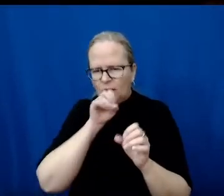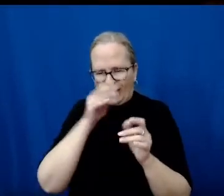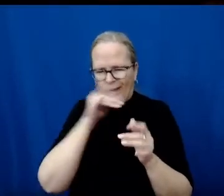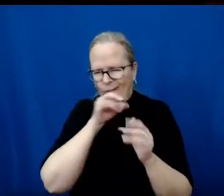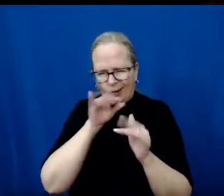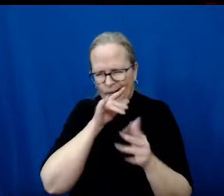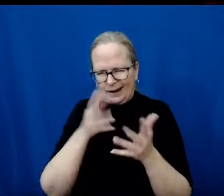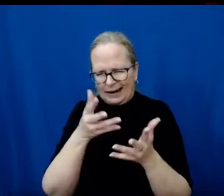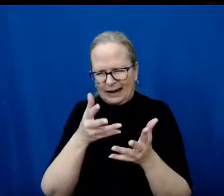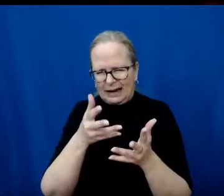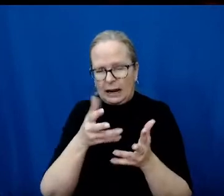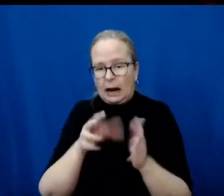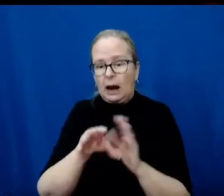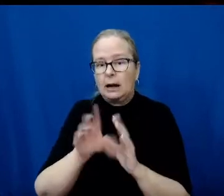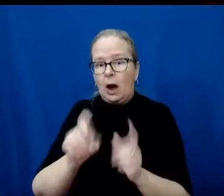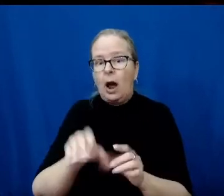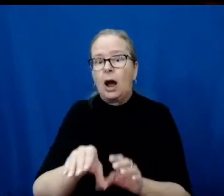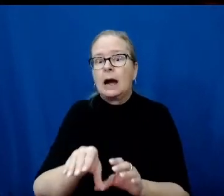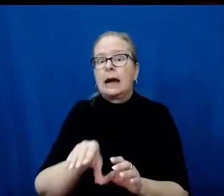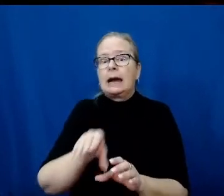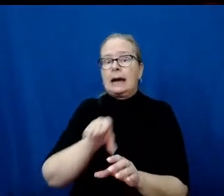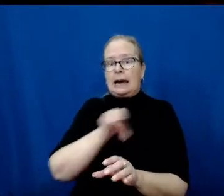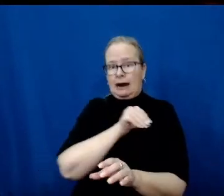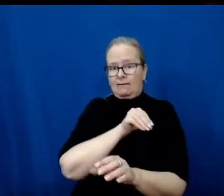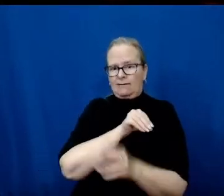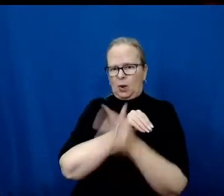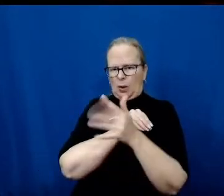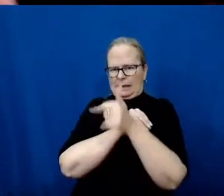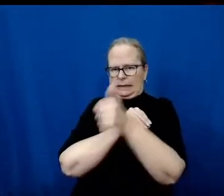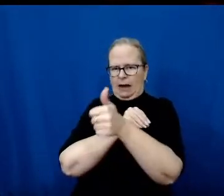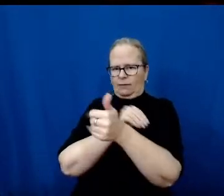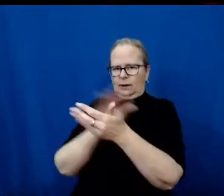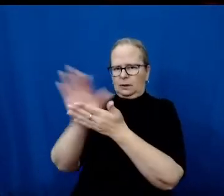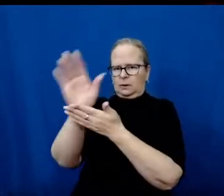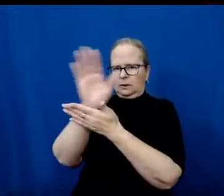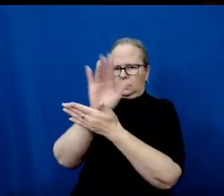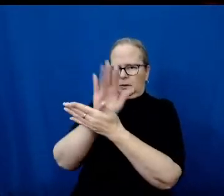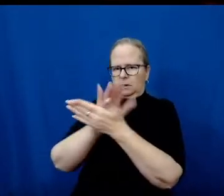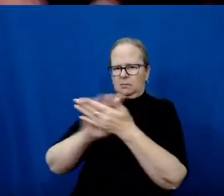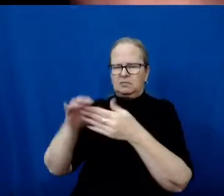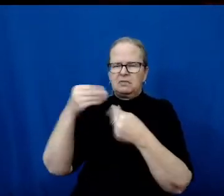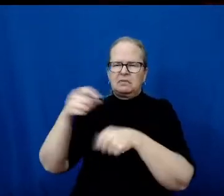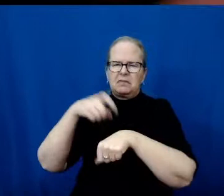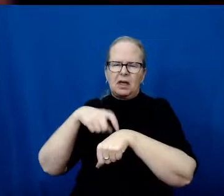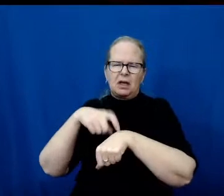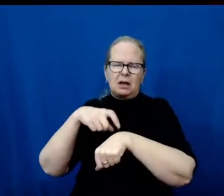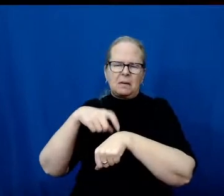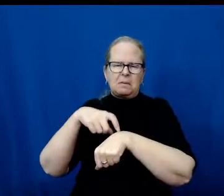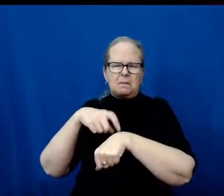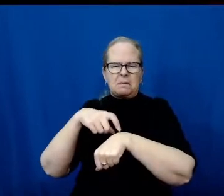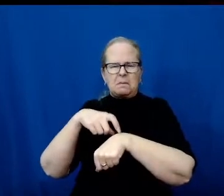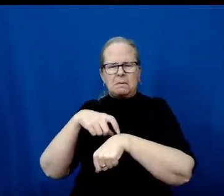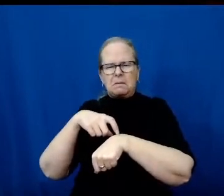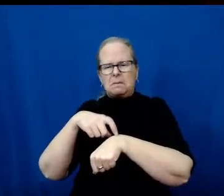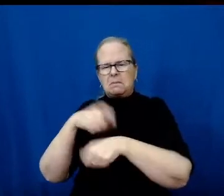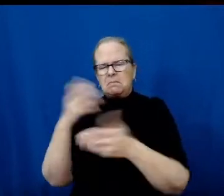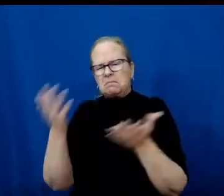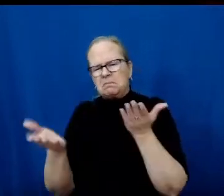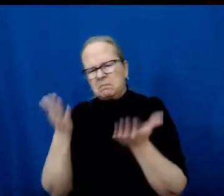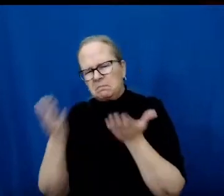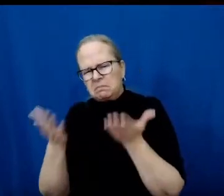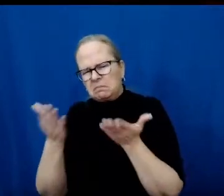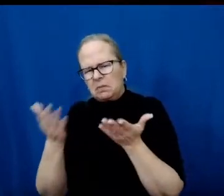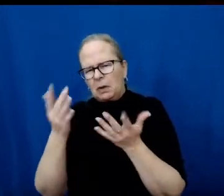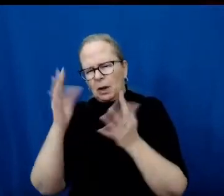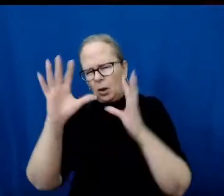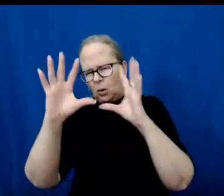the air, that you wait for a little bit until those particulates might have dissipated or been removed or filtered. And then she